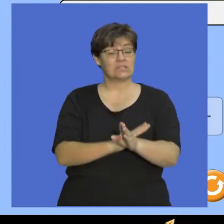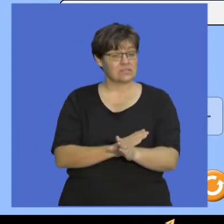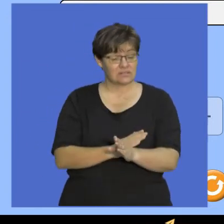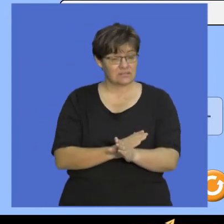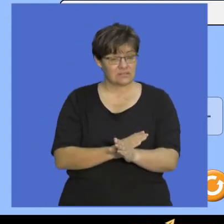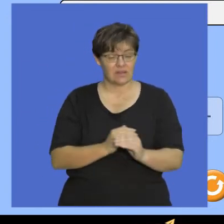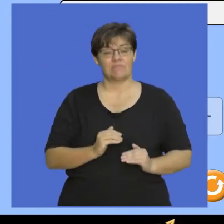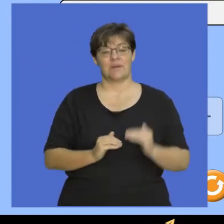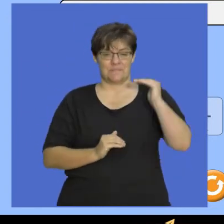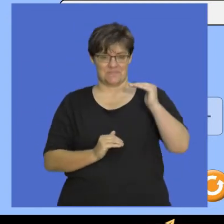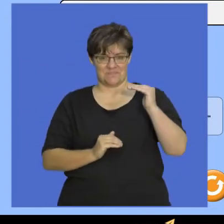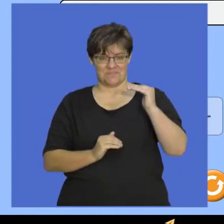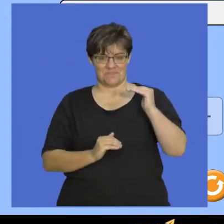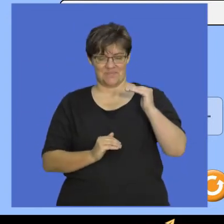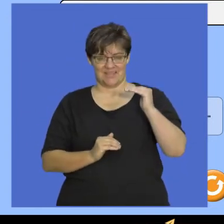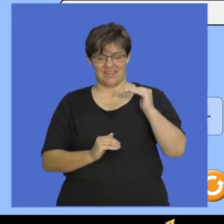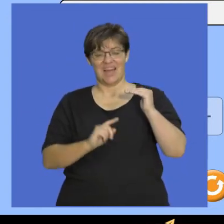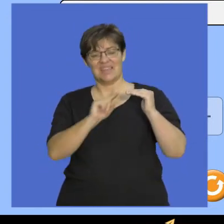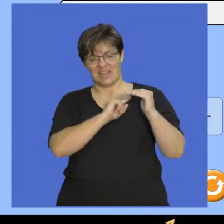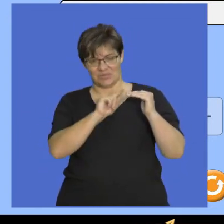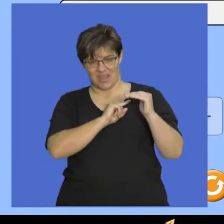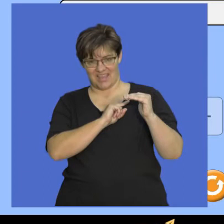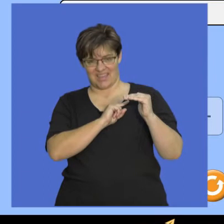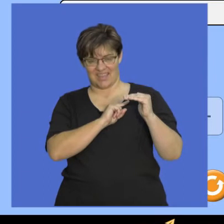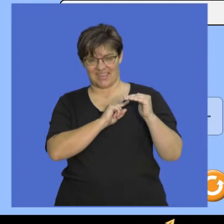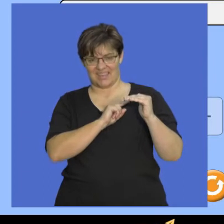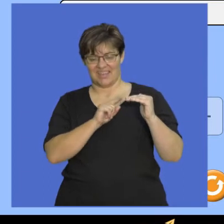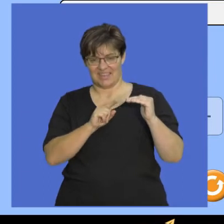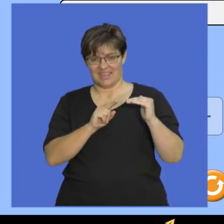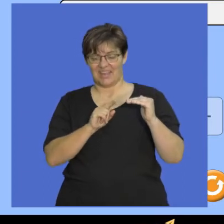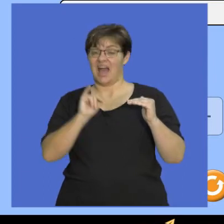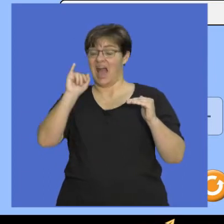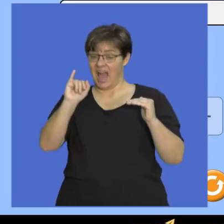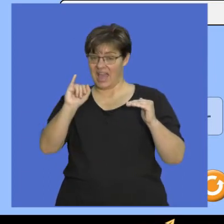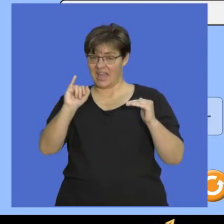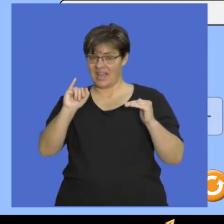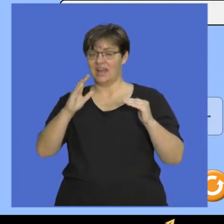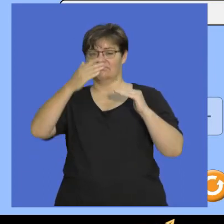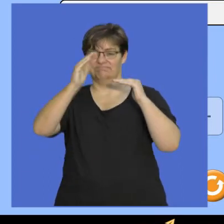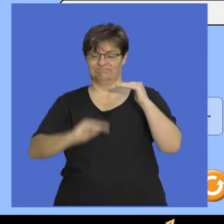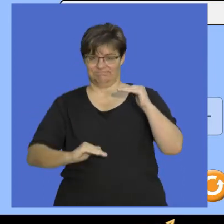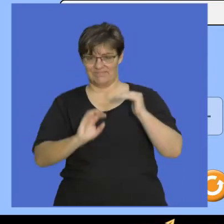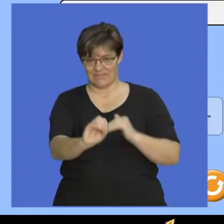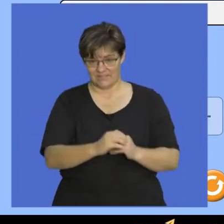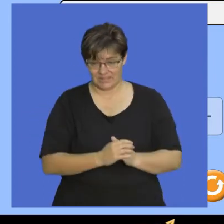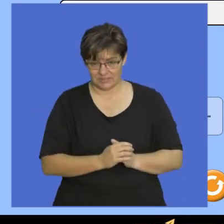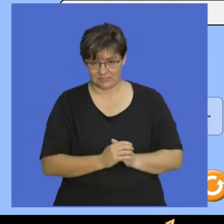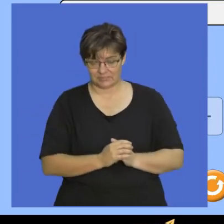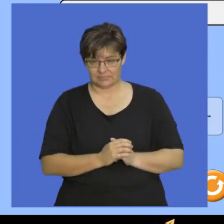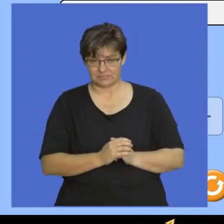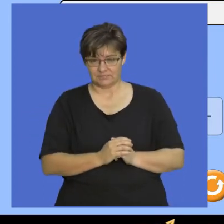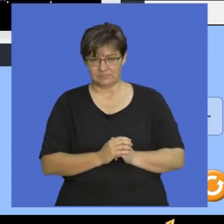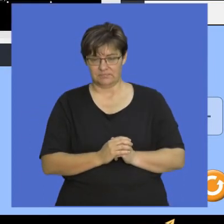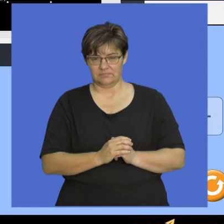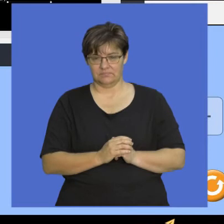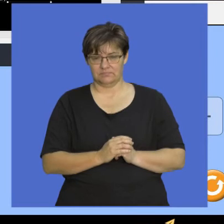the total resistance has increased. That's why, which explains to us that the value of current is also decreased.